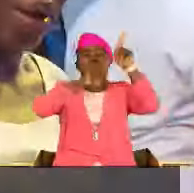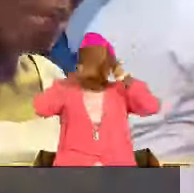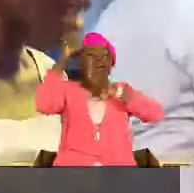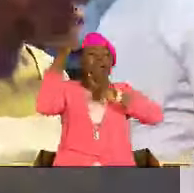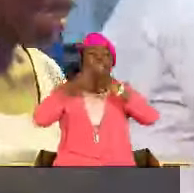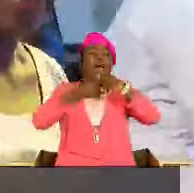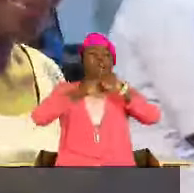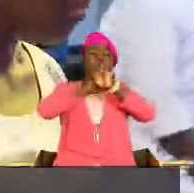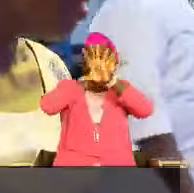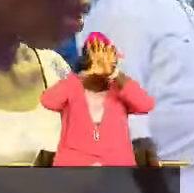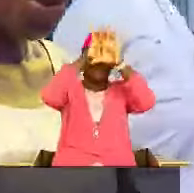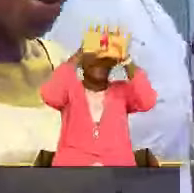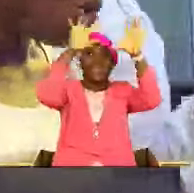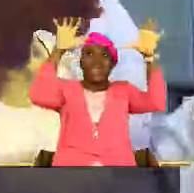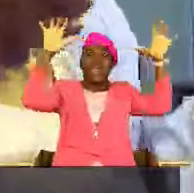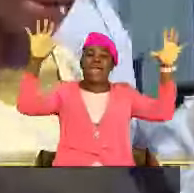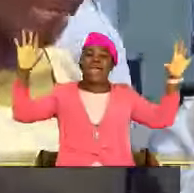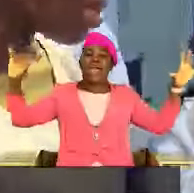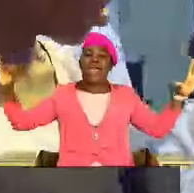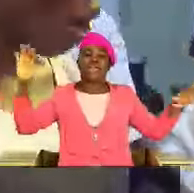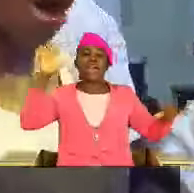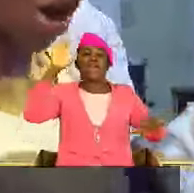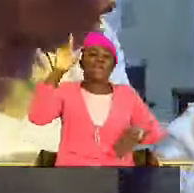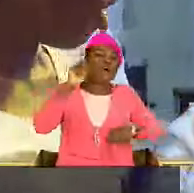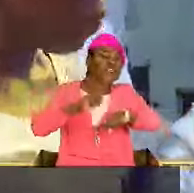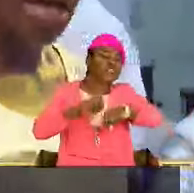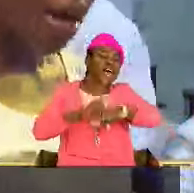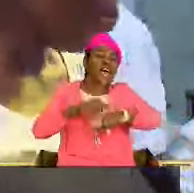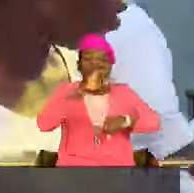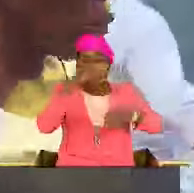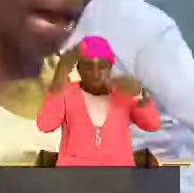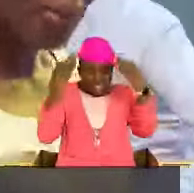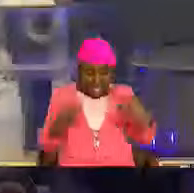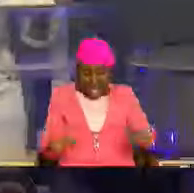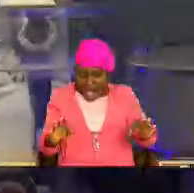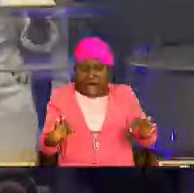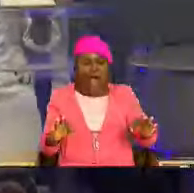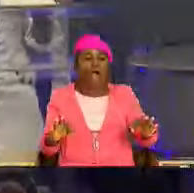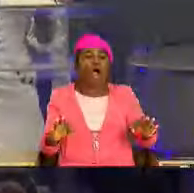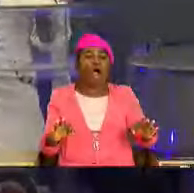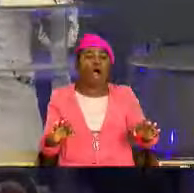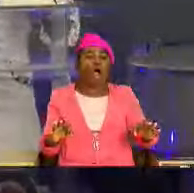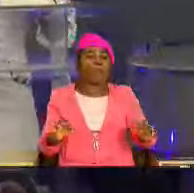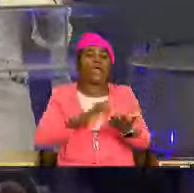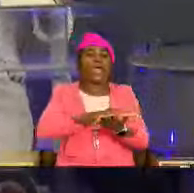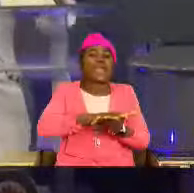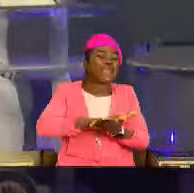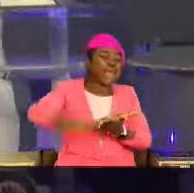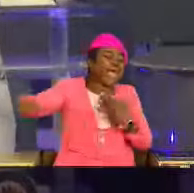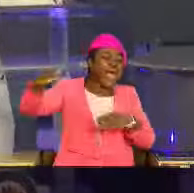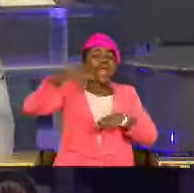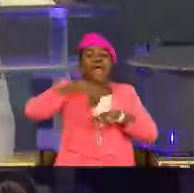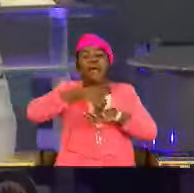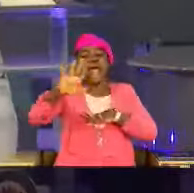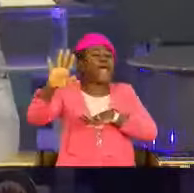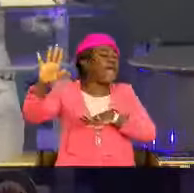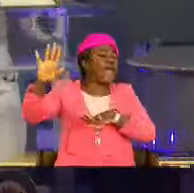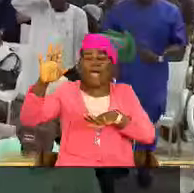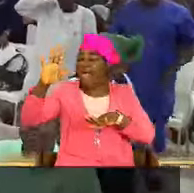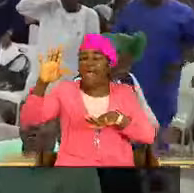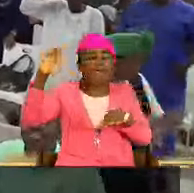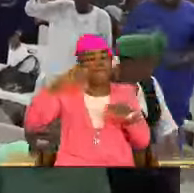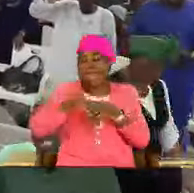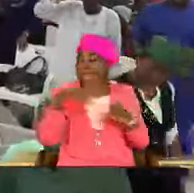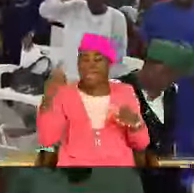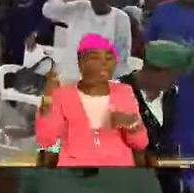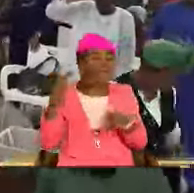shining your time is up clear away in